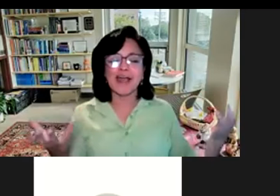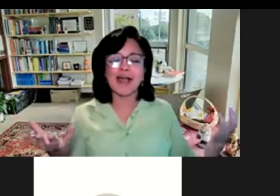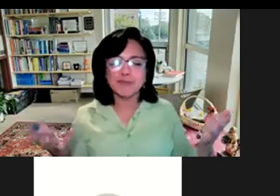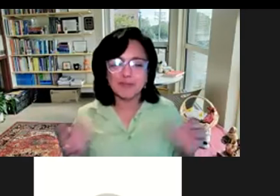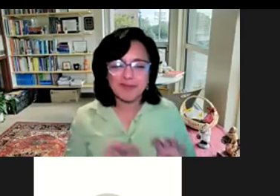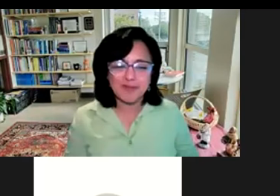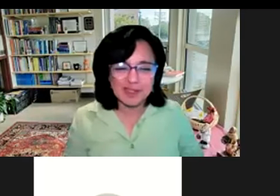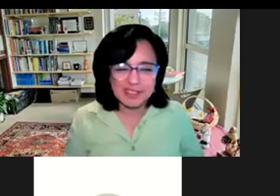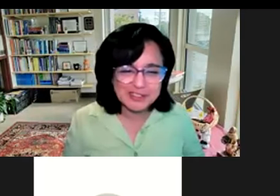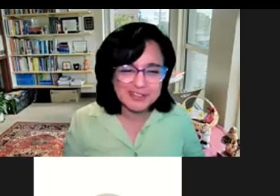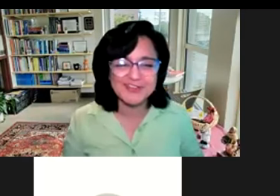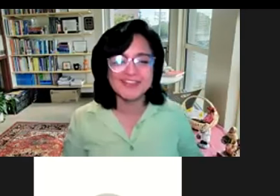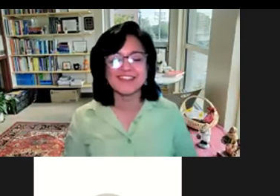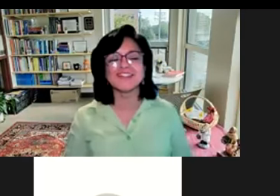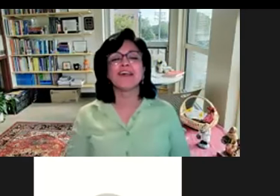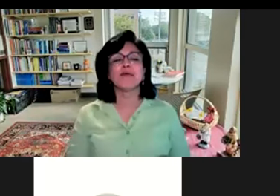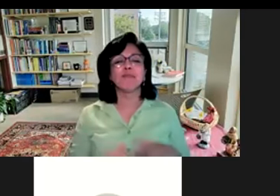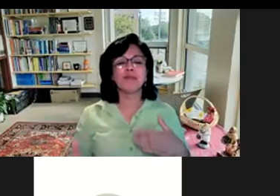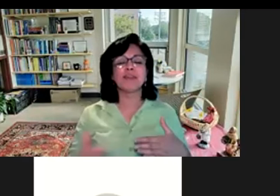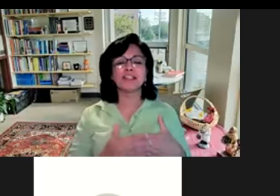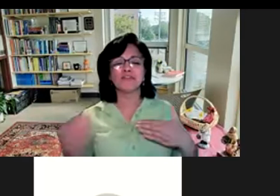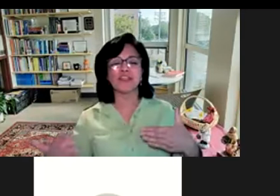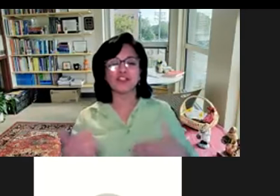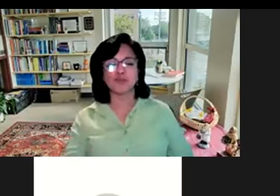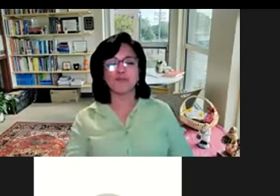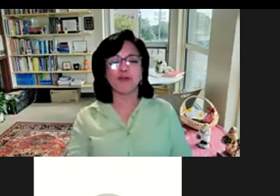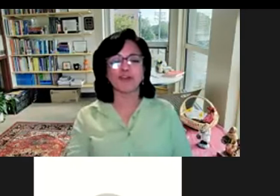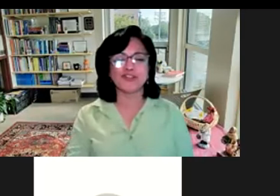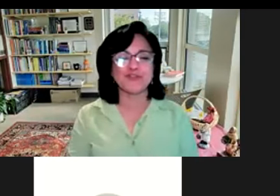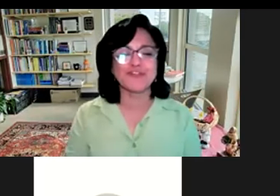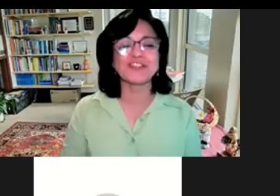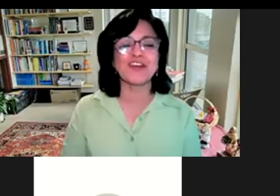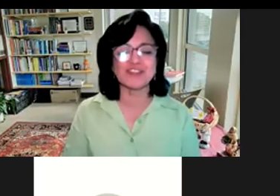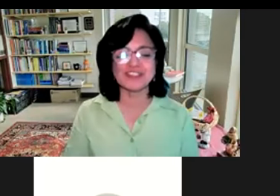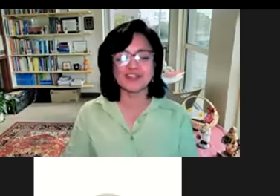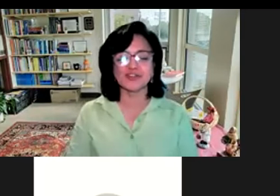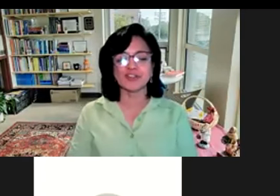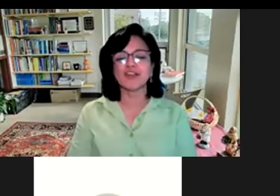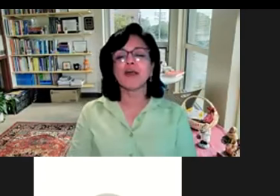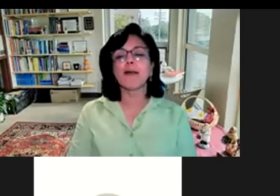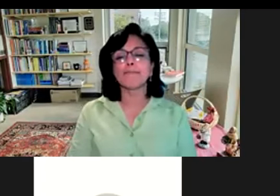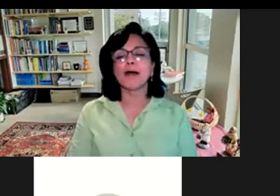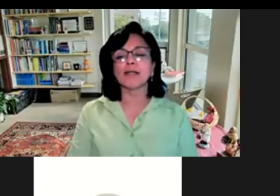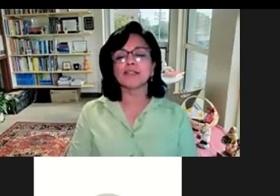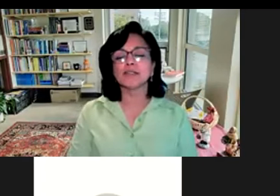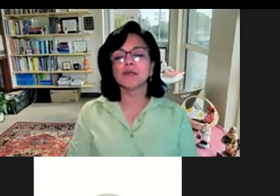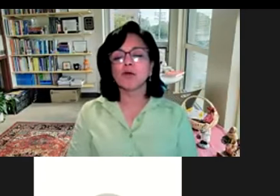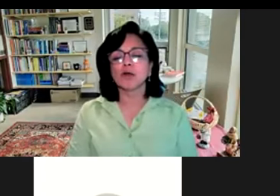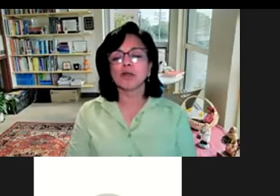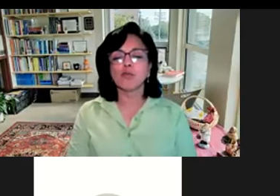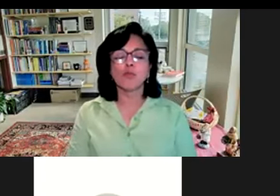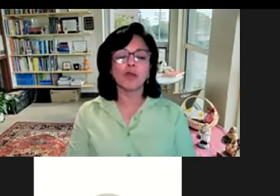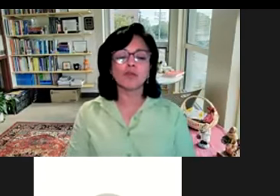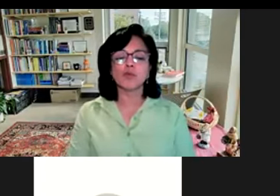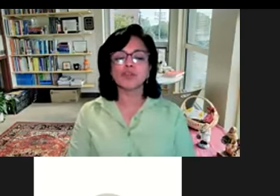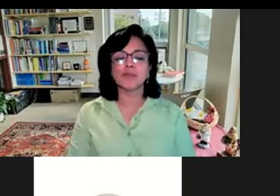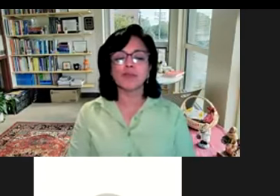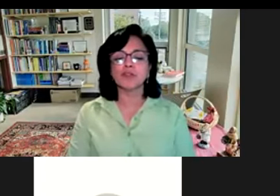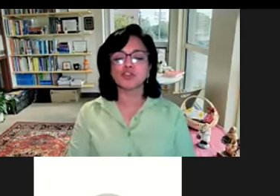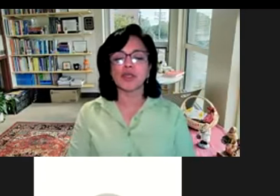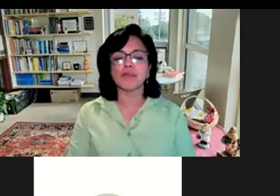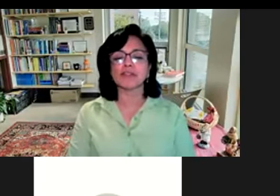an IEP for this student. Maybe that's phase two, part two of this conversation. But what would